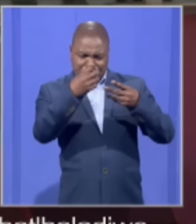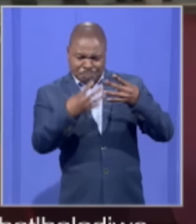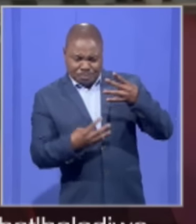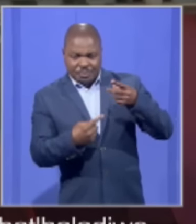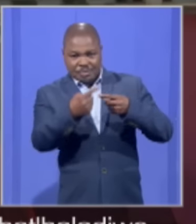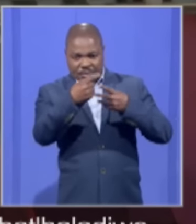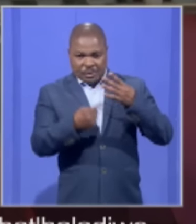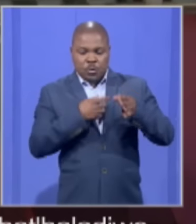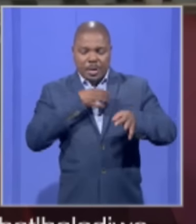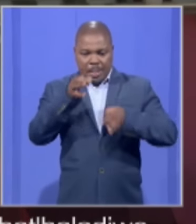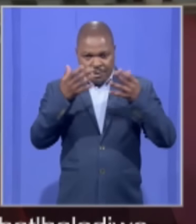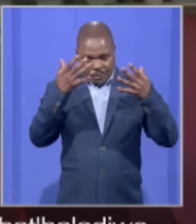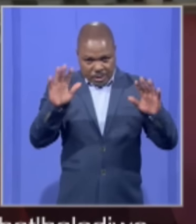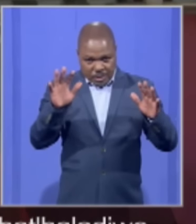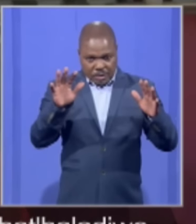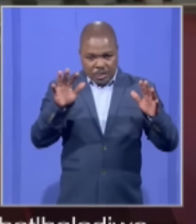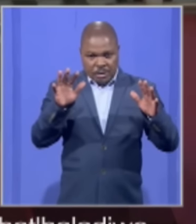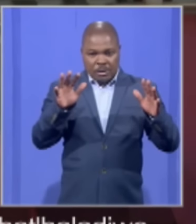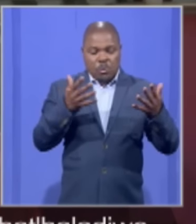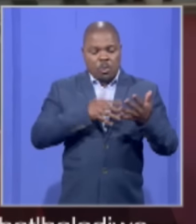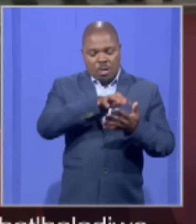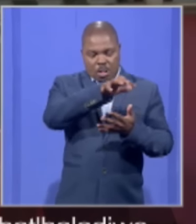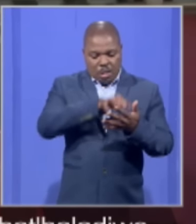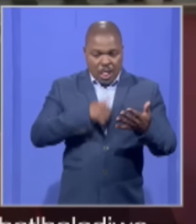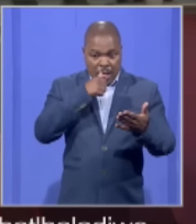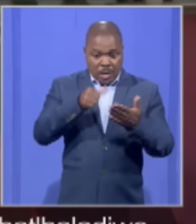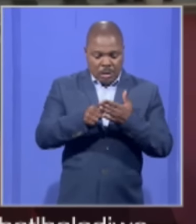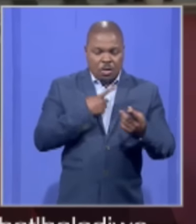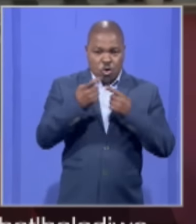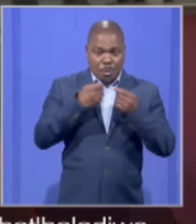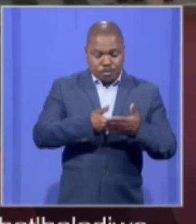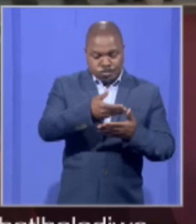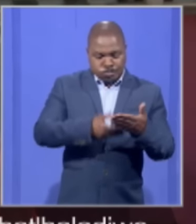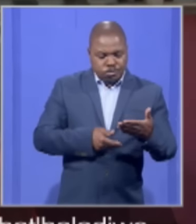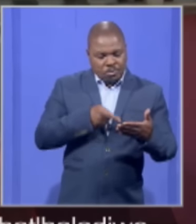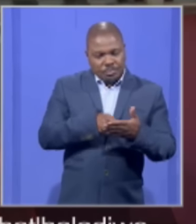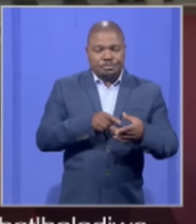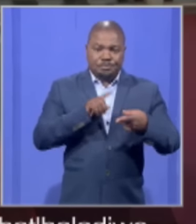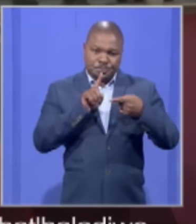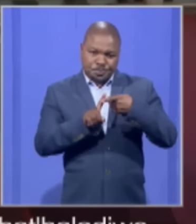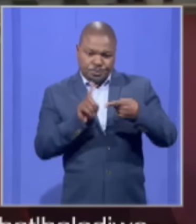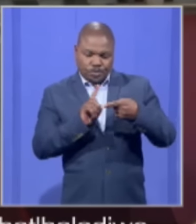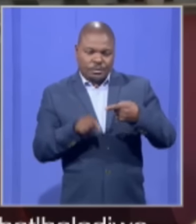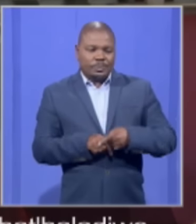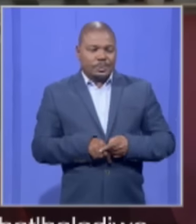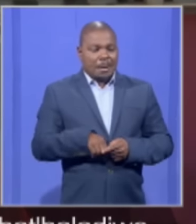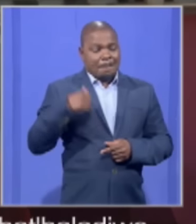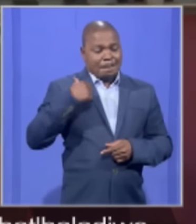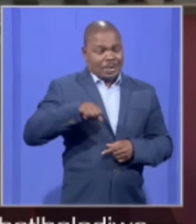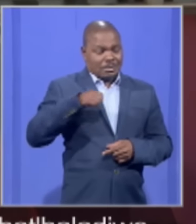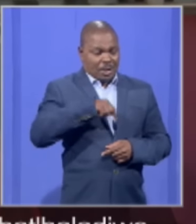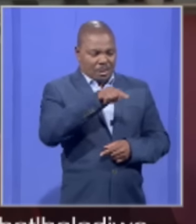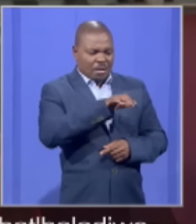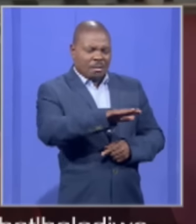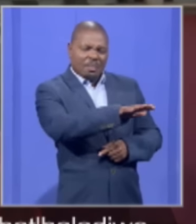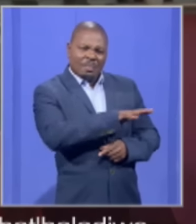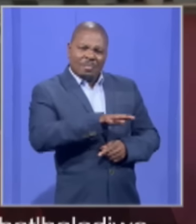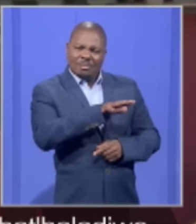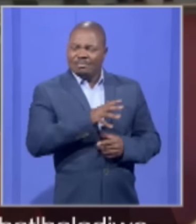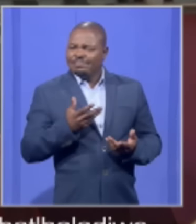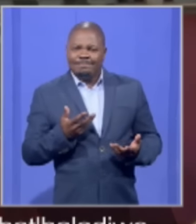di hlalositseng ka haro lengolo lena la rona la ditletlebo di kenyelletsa maemo a dimasepala ao e leng